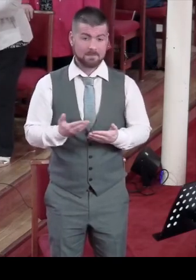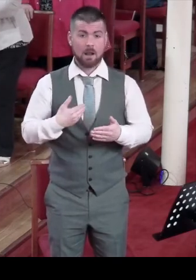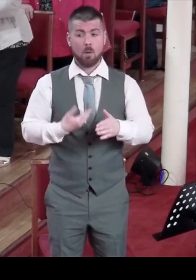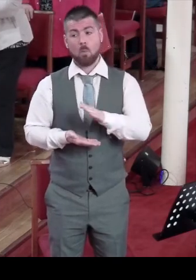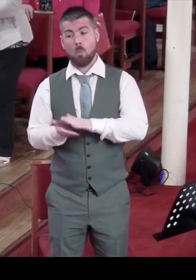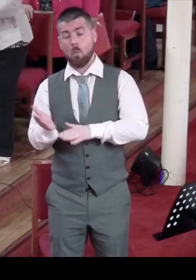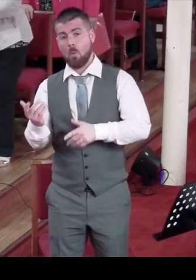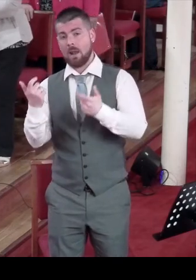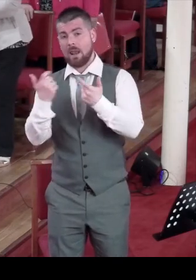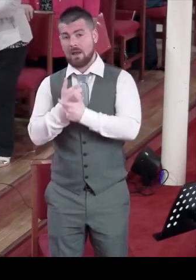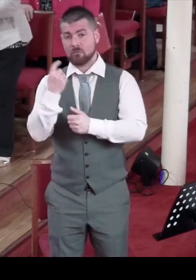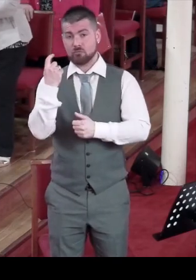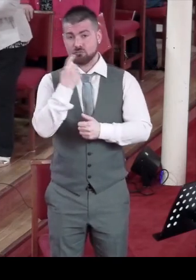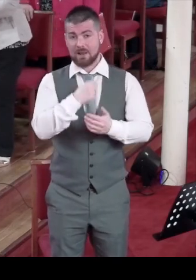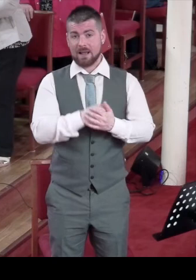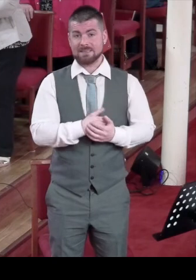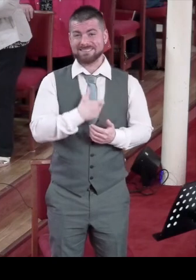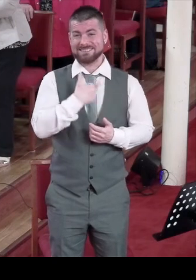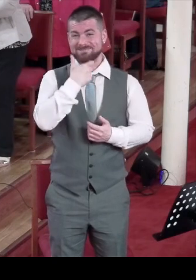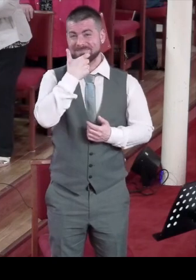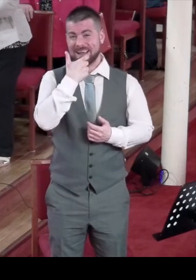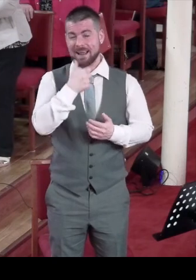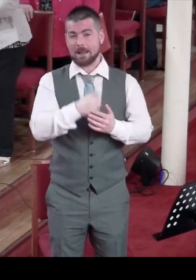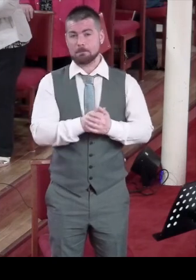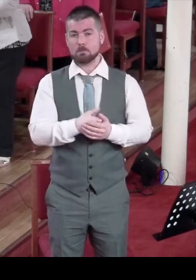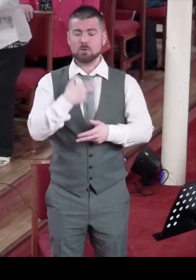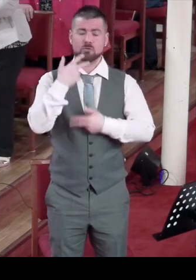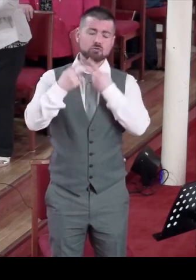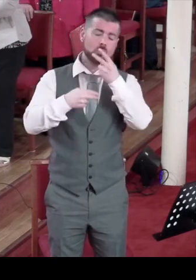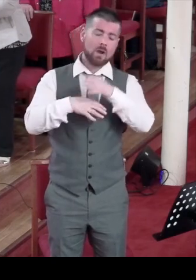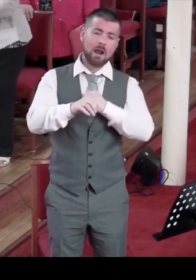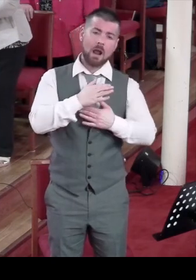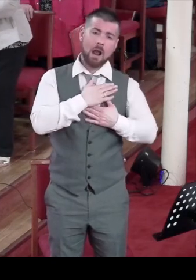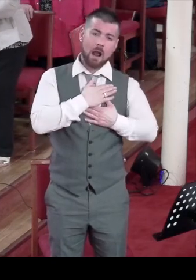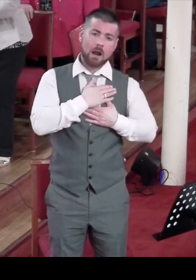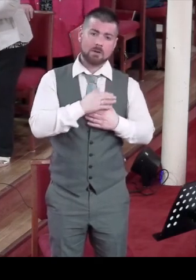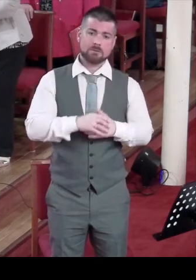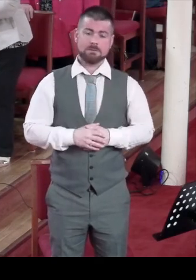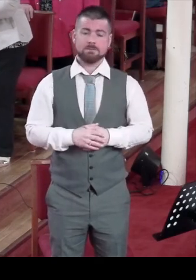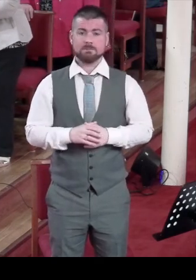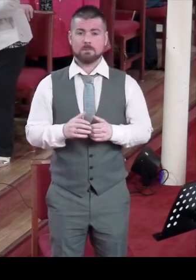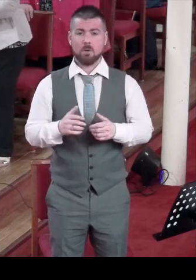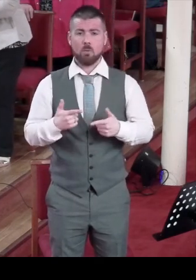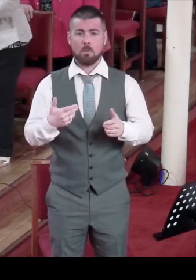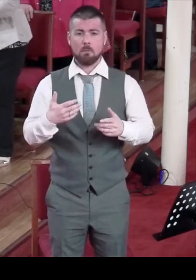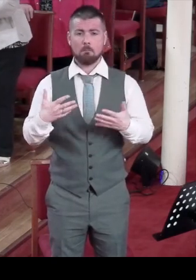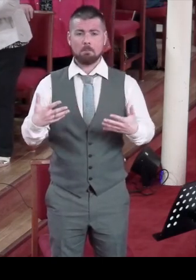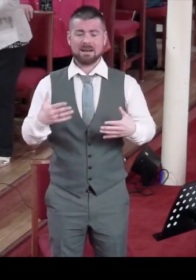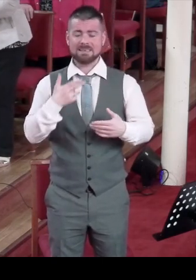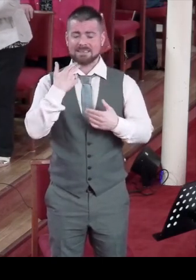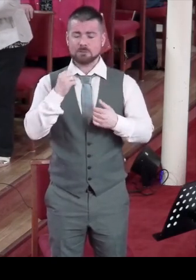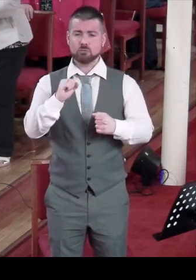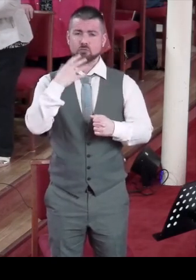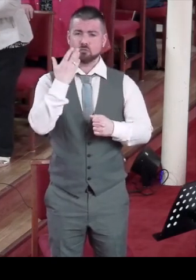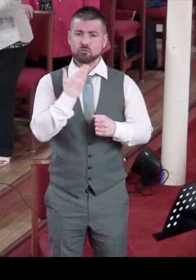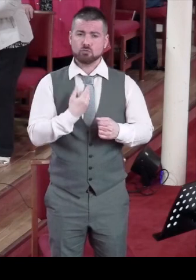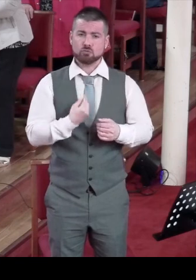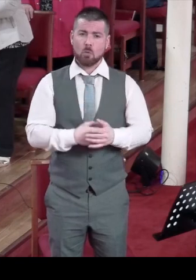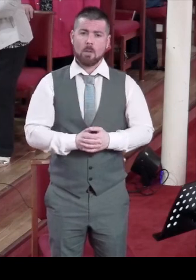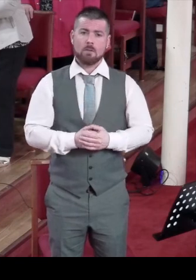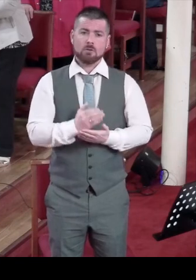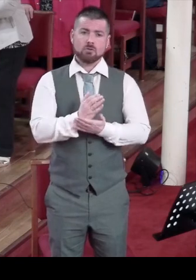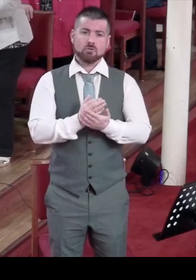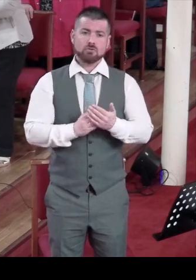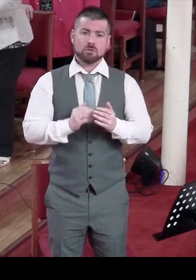your eyes, a smile on your lips, a song in your heart, and merriment in your soul. Share